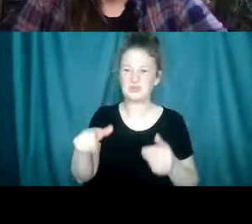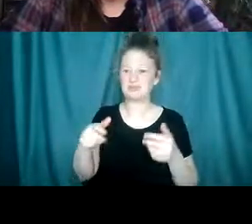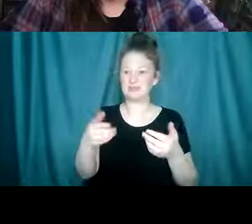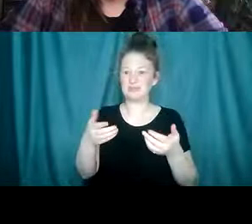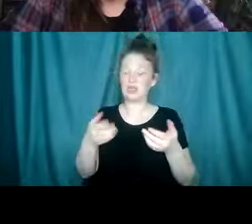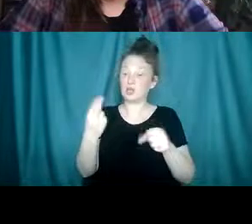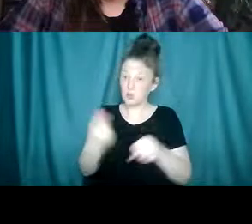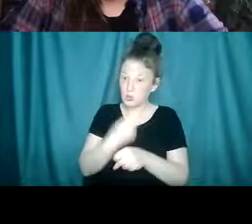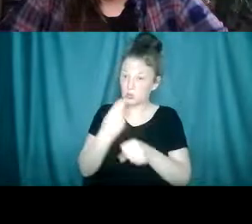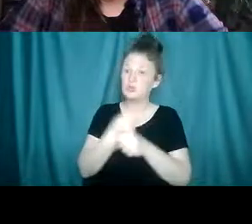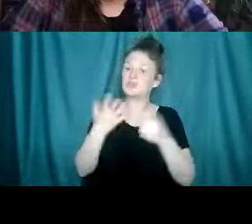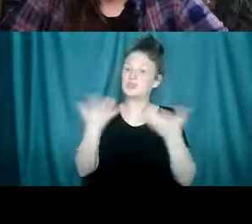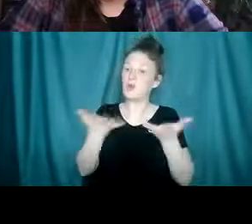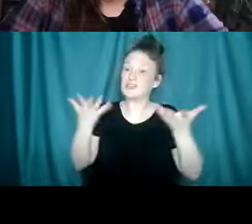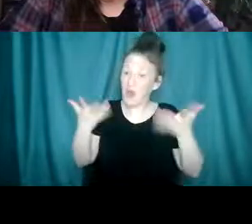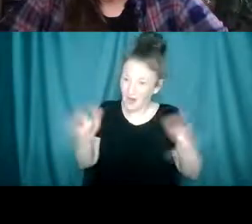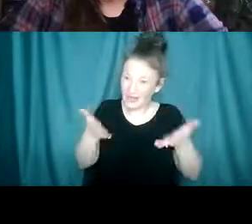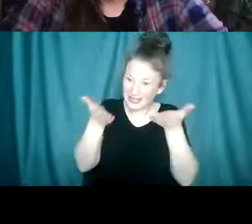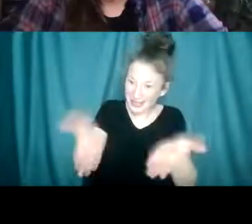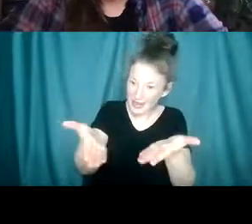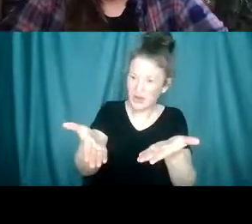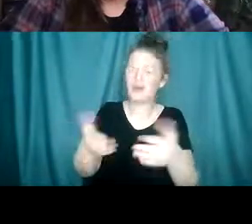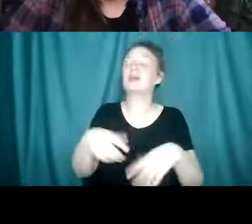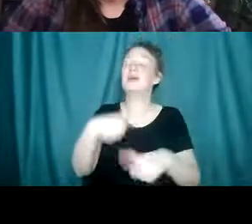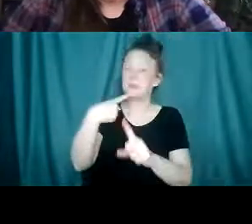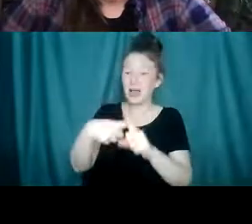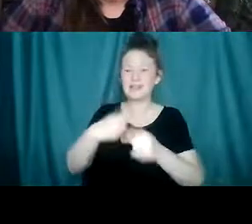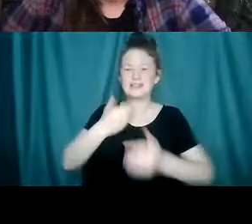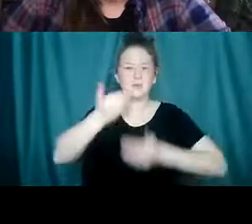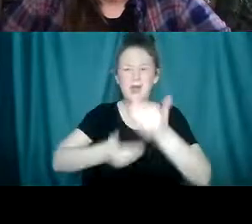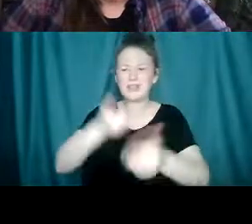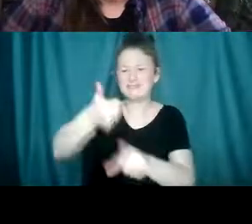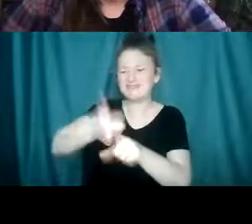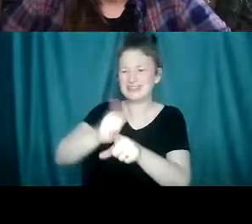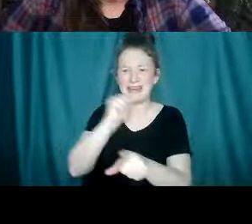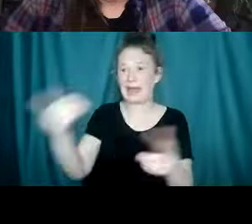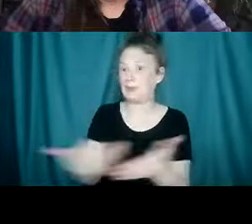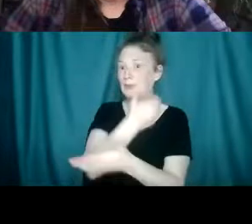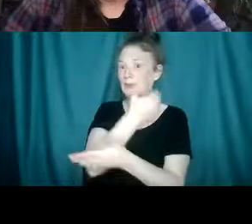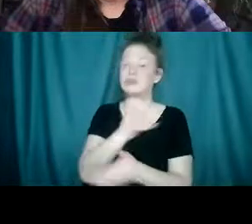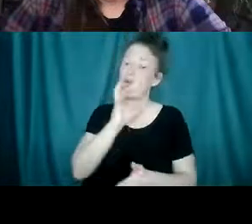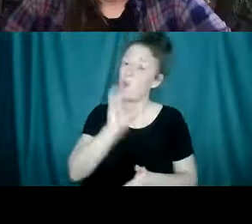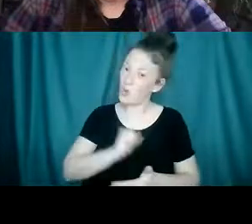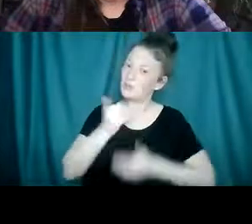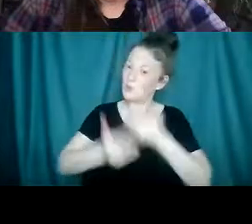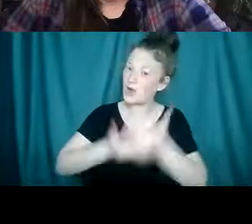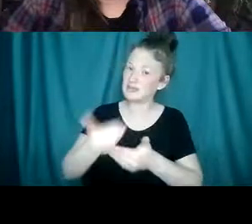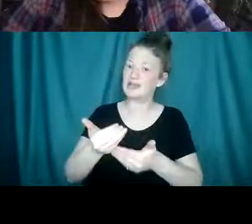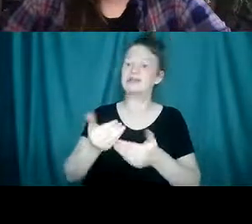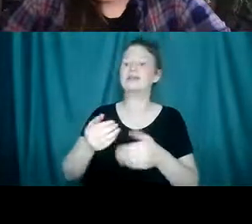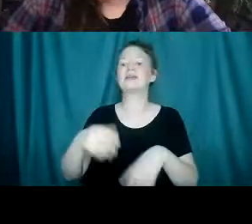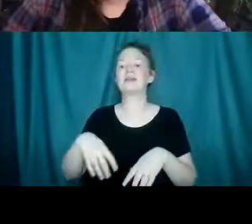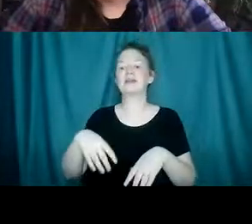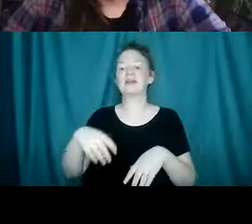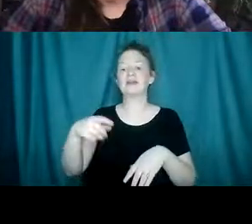have been doing. So I think it's a lot cheaper than, for example, injecting it into the ocean floor